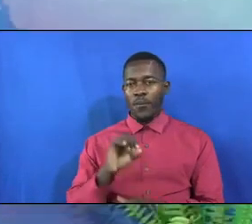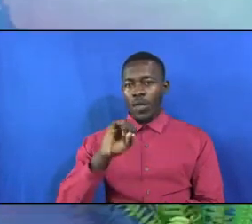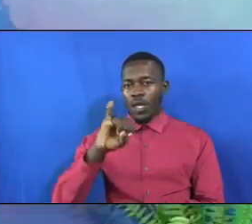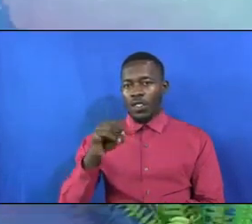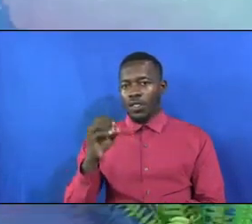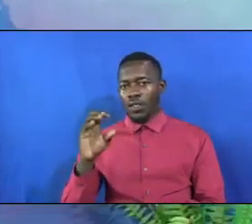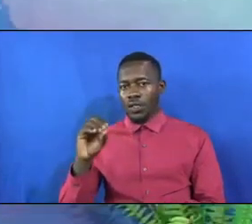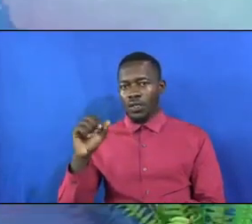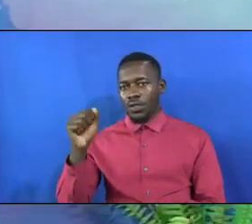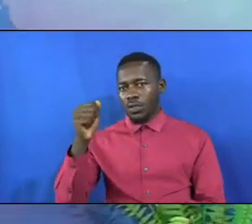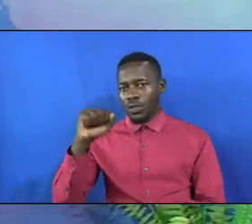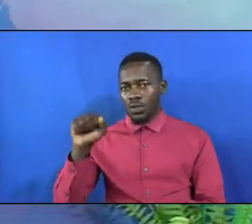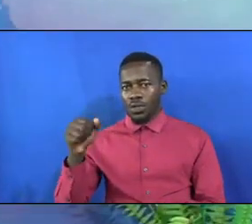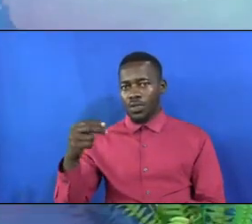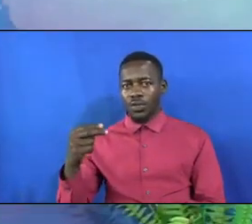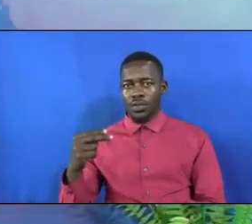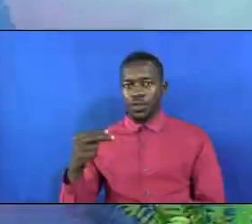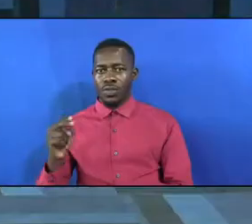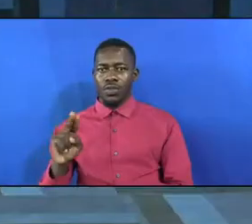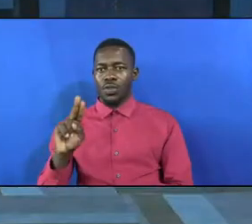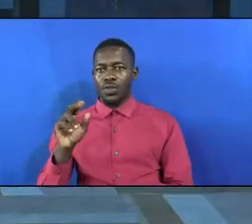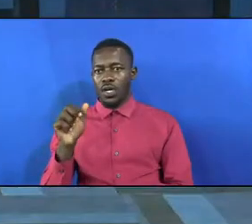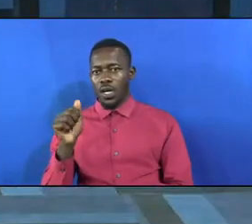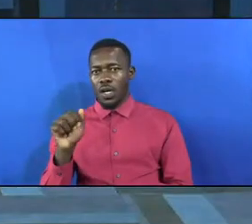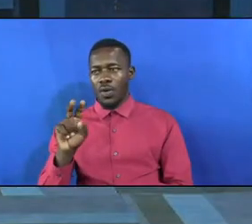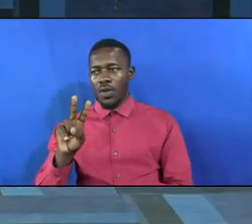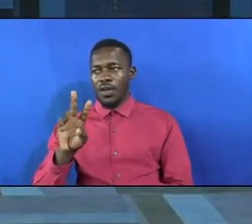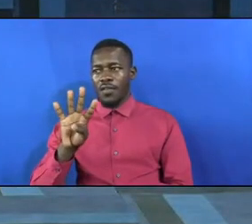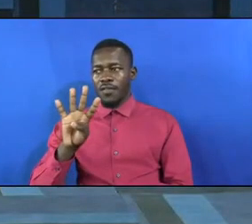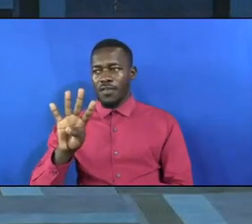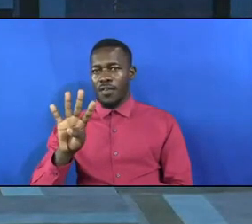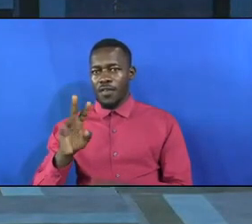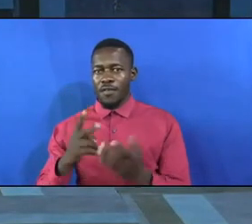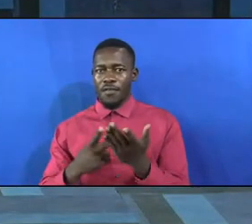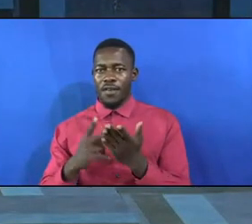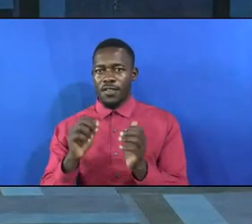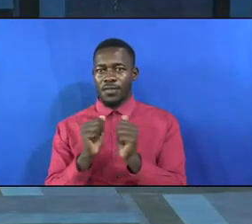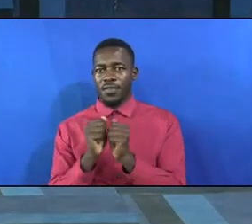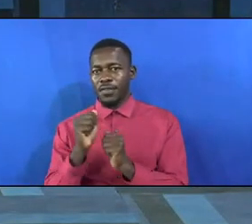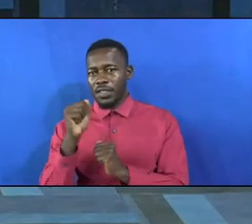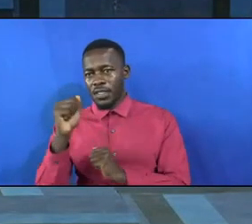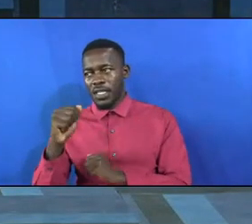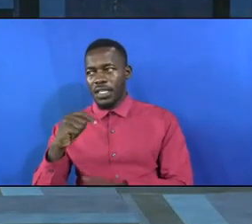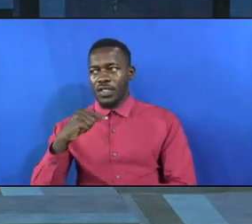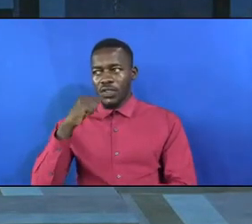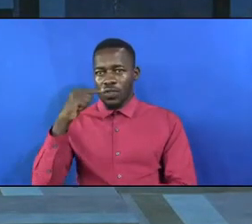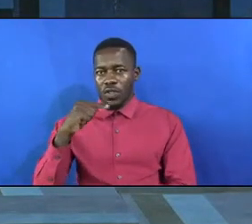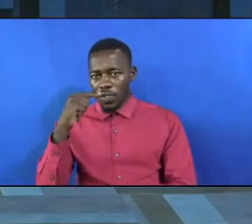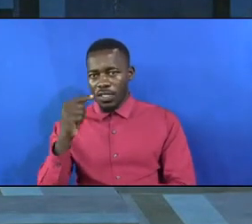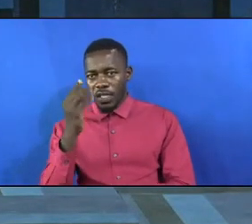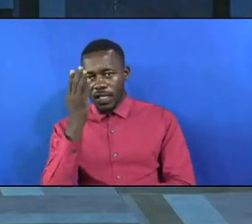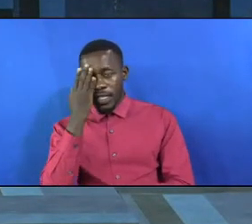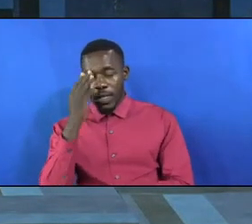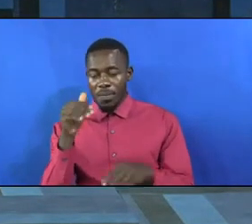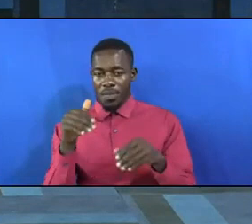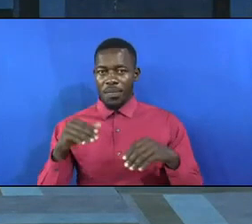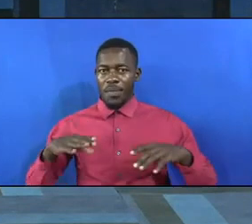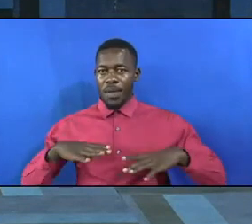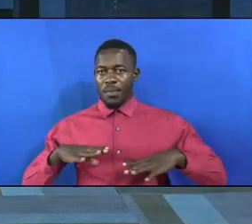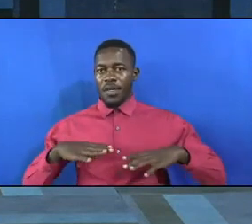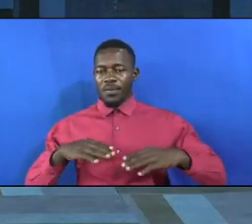Joshua, in the book of Joshua chapter 24 and verse 15, he told the children of Israel when he was about to leave